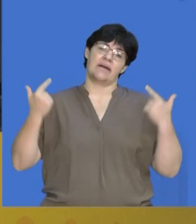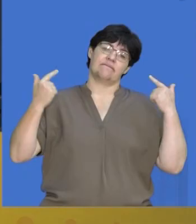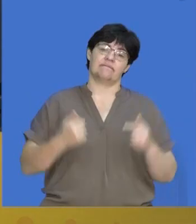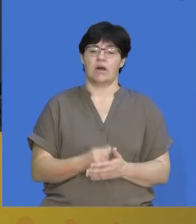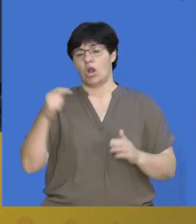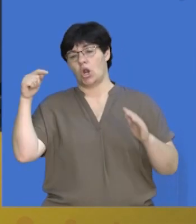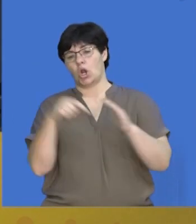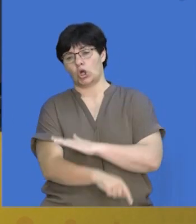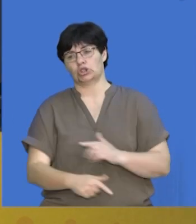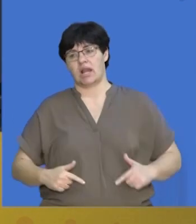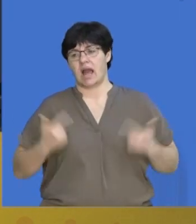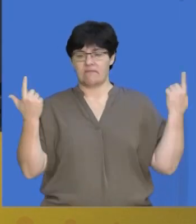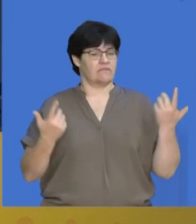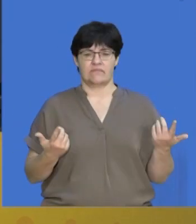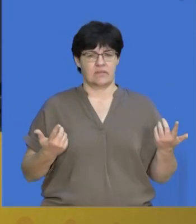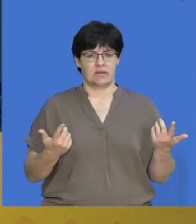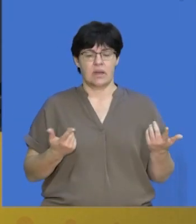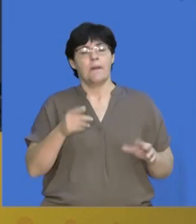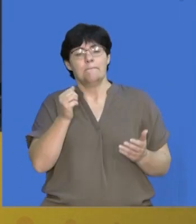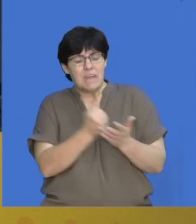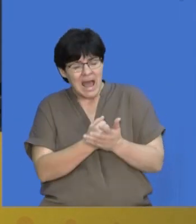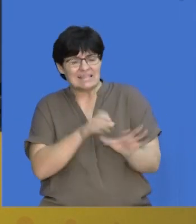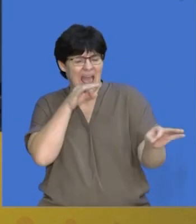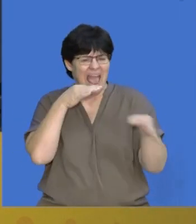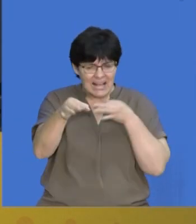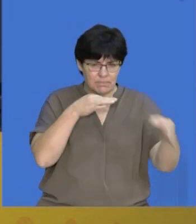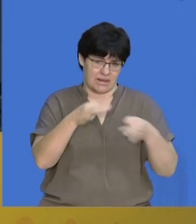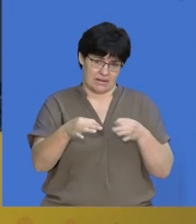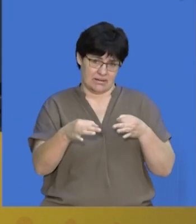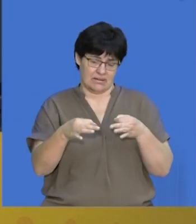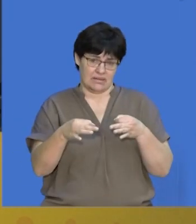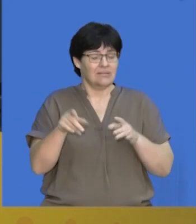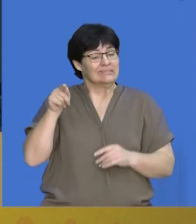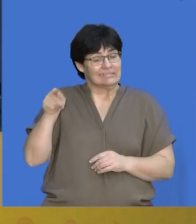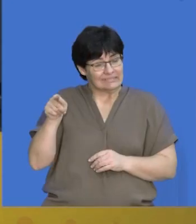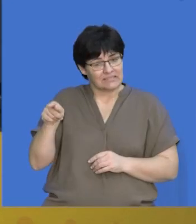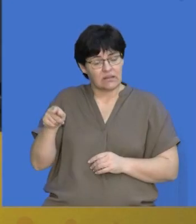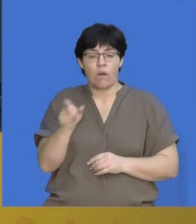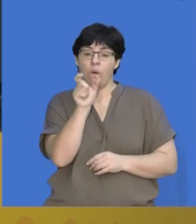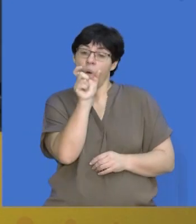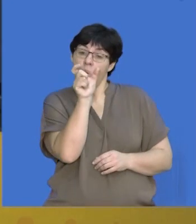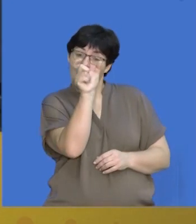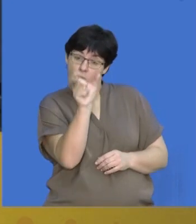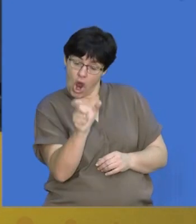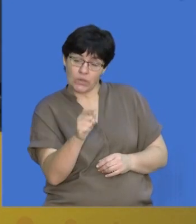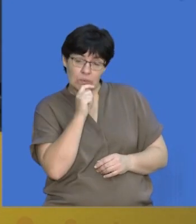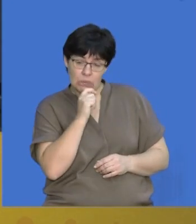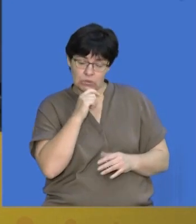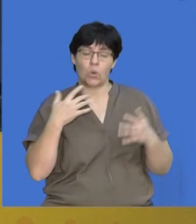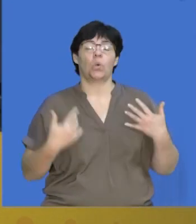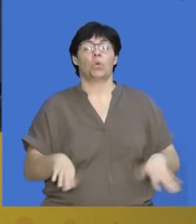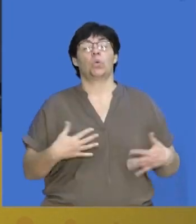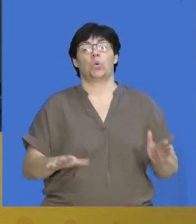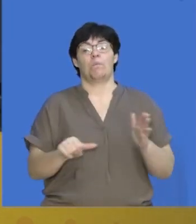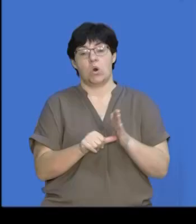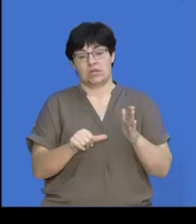loss of life. You must qualify it. And in this particular example, the words that are being used are